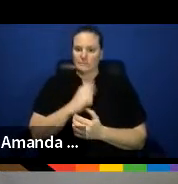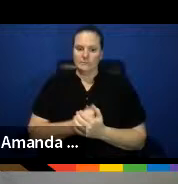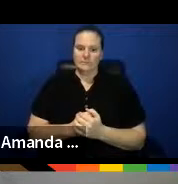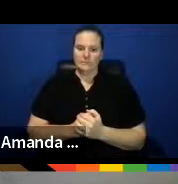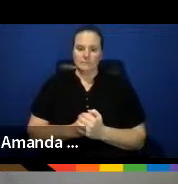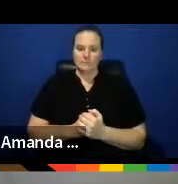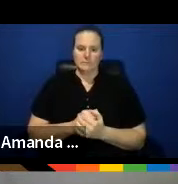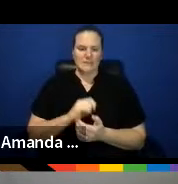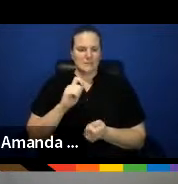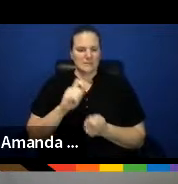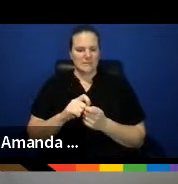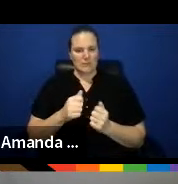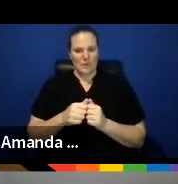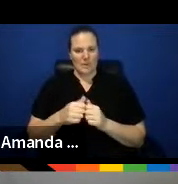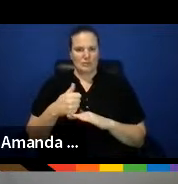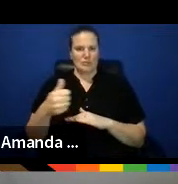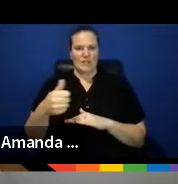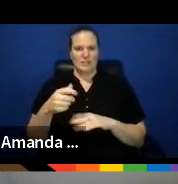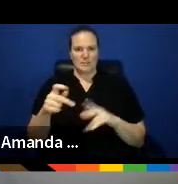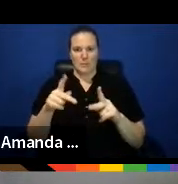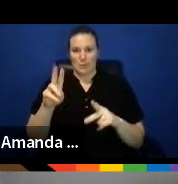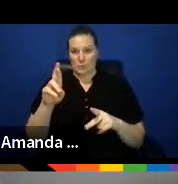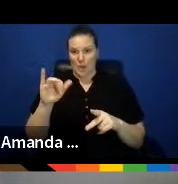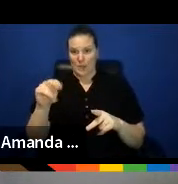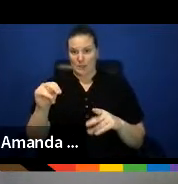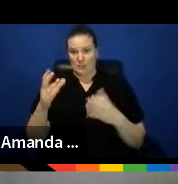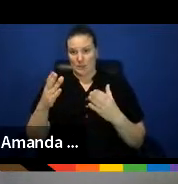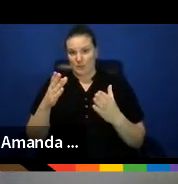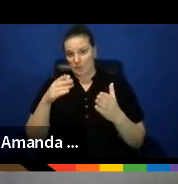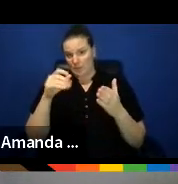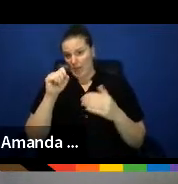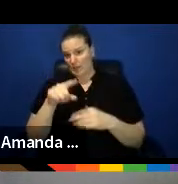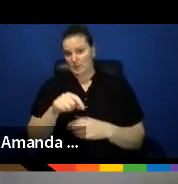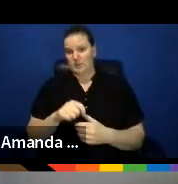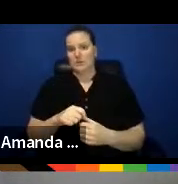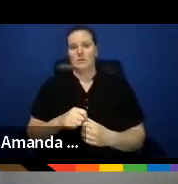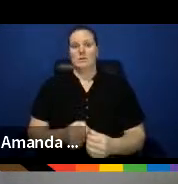it was a specific one to the transit folks. So Ryan, maybe you want to answer this one, which was